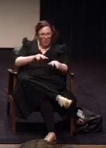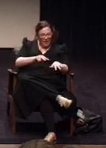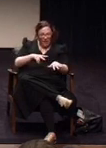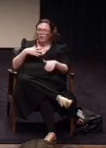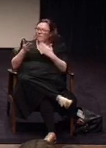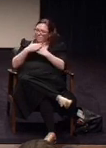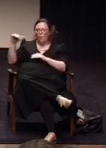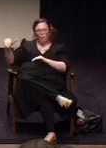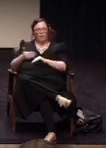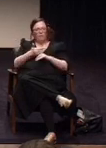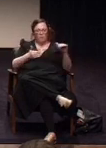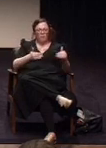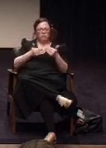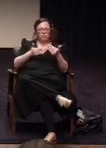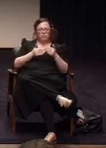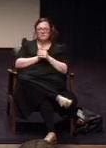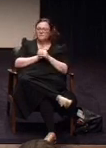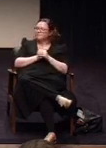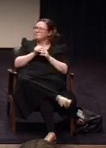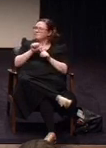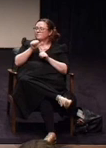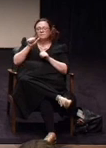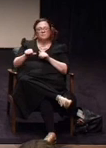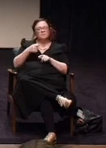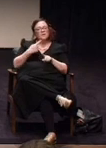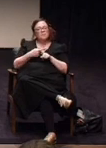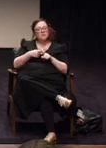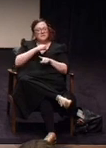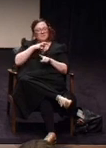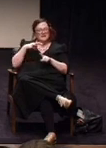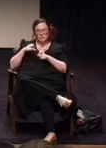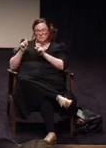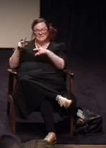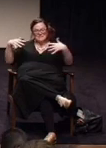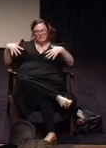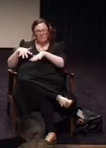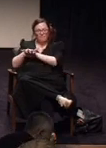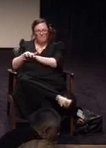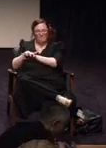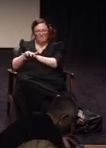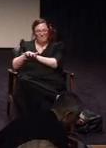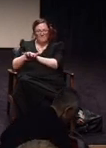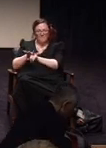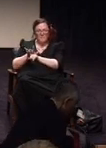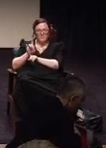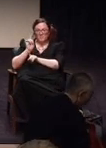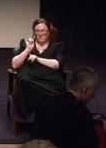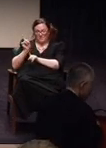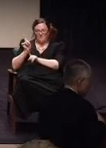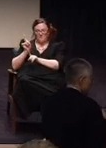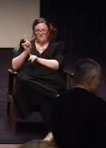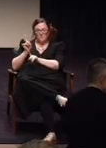I will go into the emergency medical system also, and this is actually quite new.